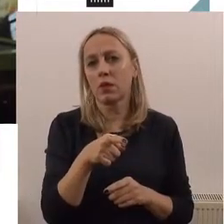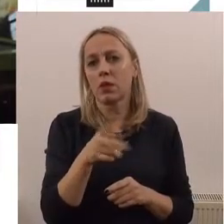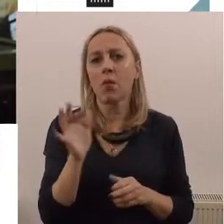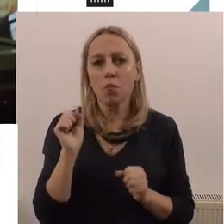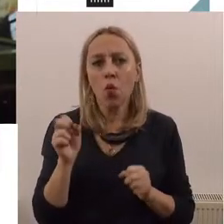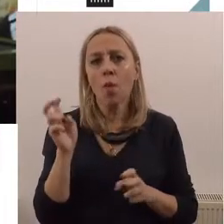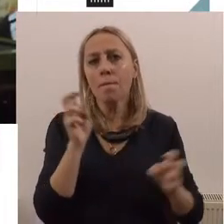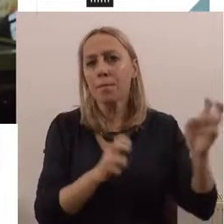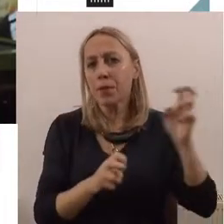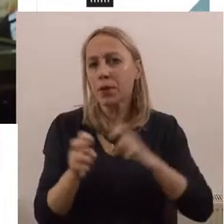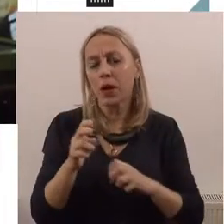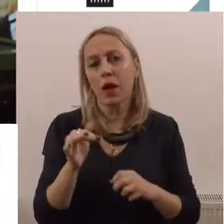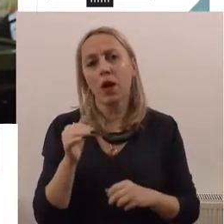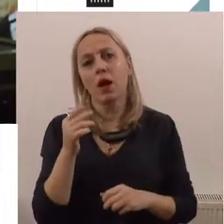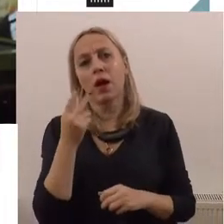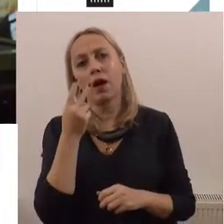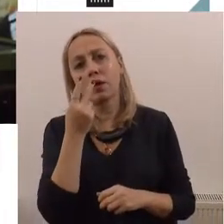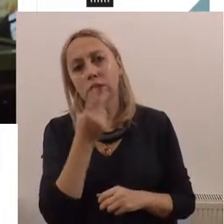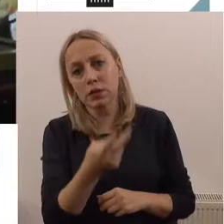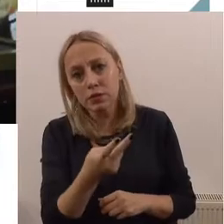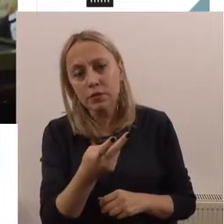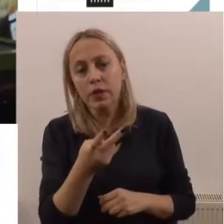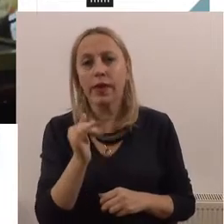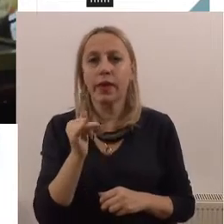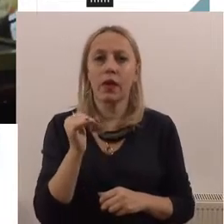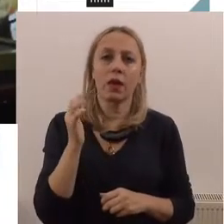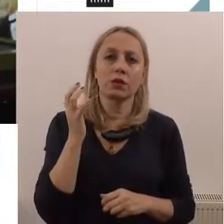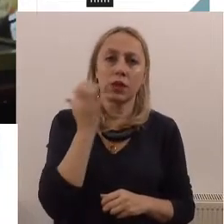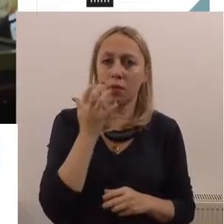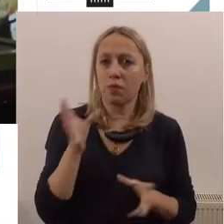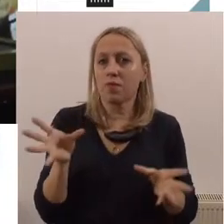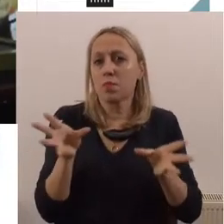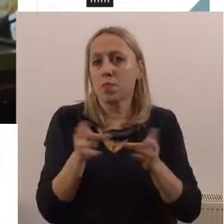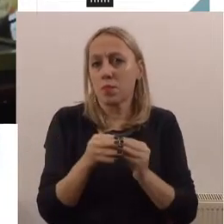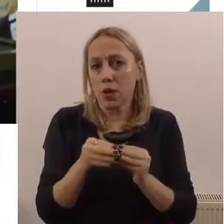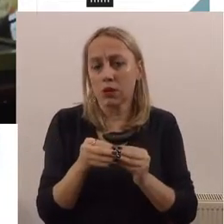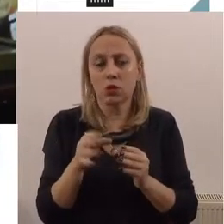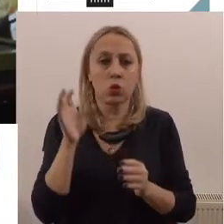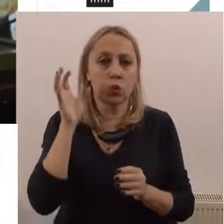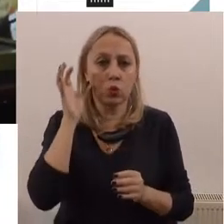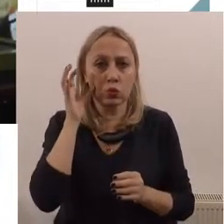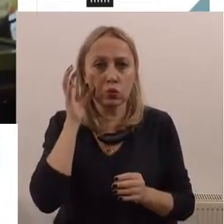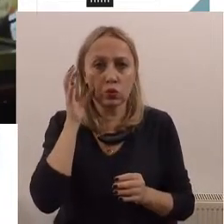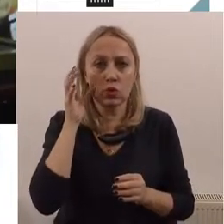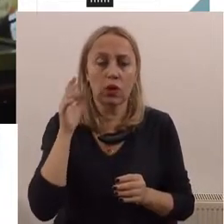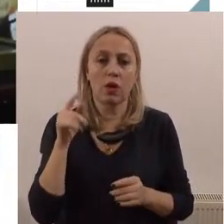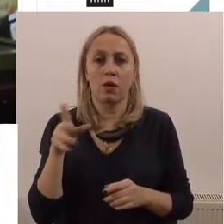if you position this tour as